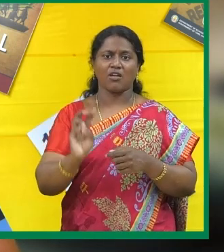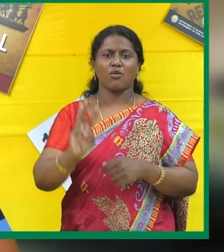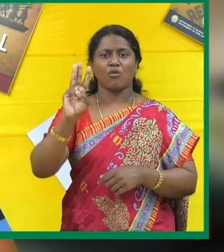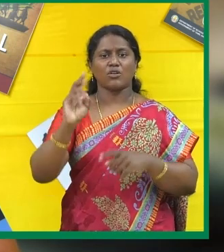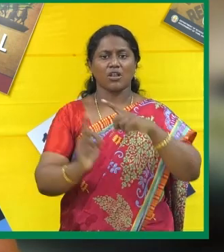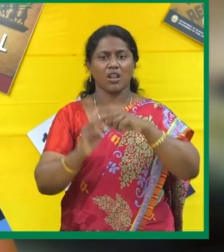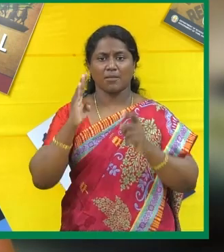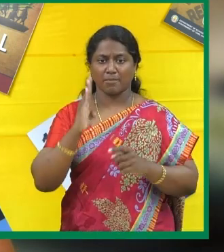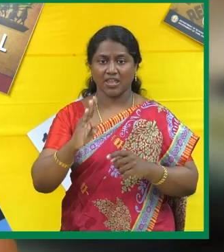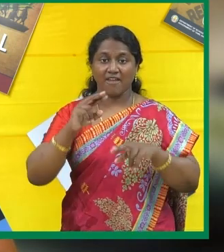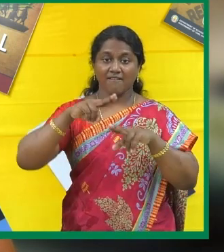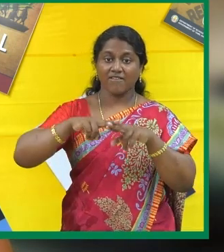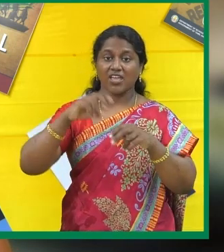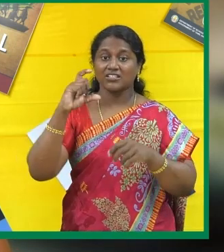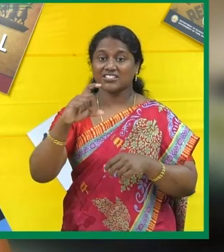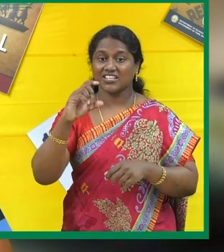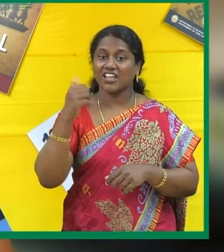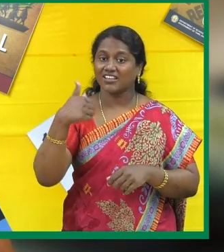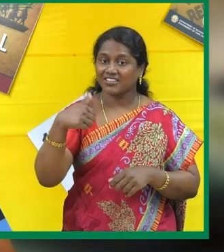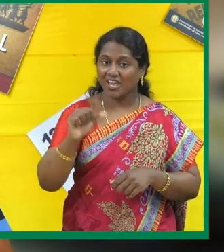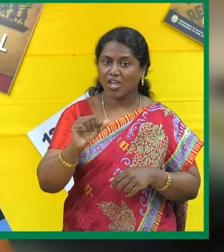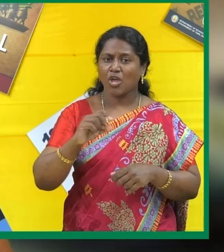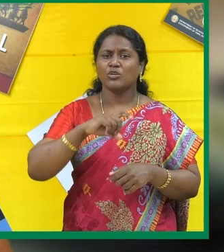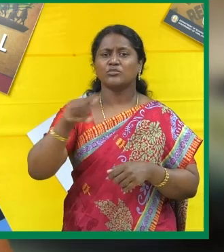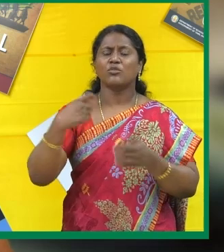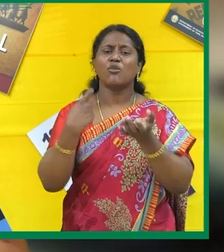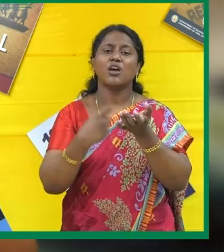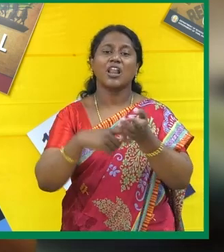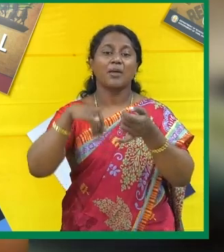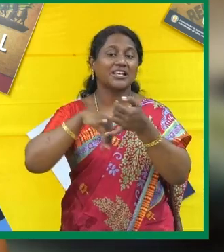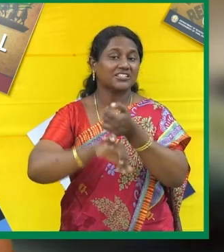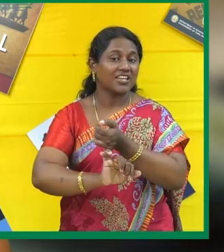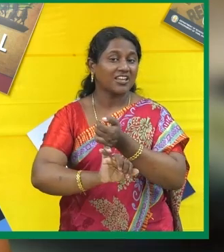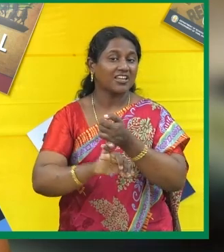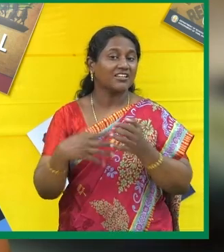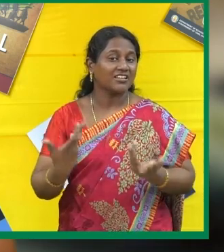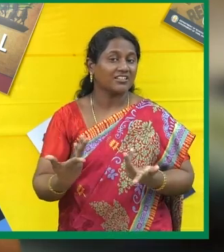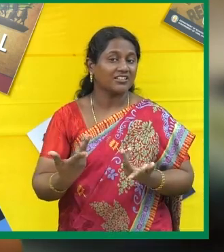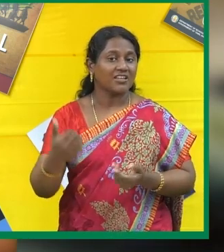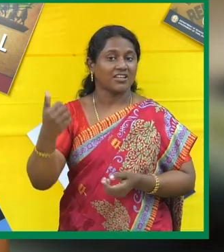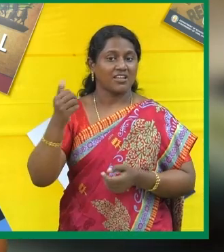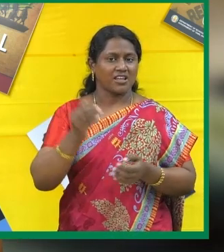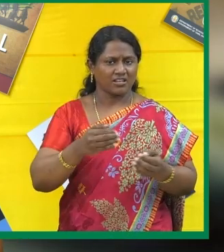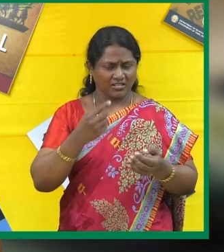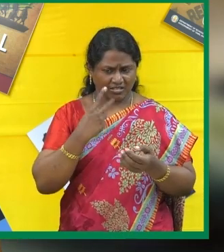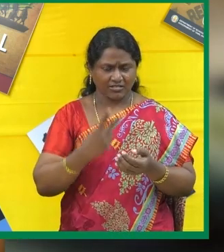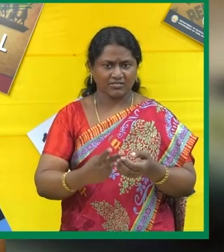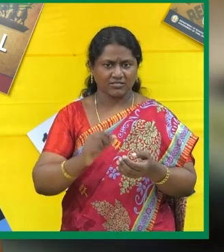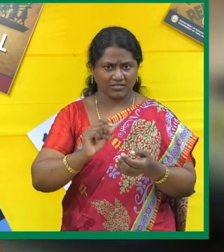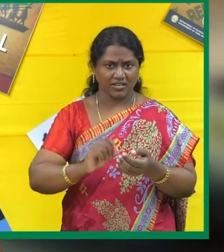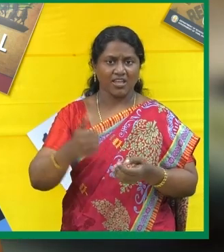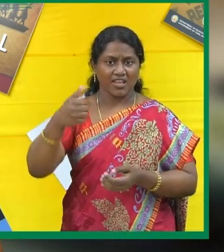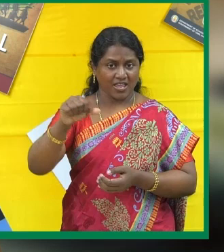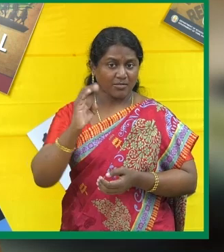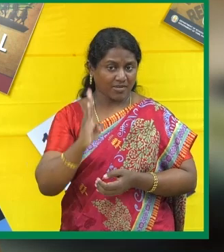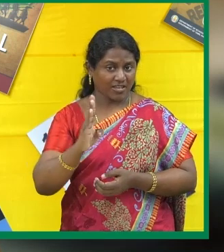tall B. Fear, cheer A. So, what will be the rhyme scheme here? You have to take down and write